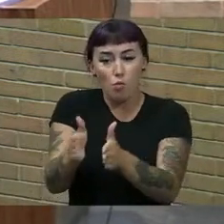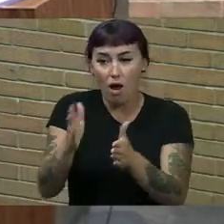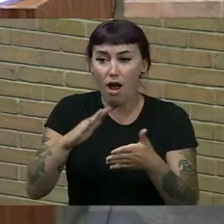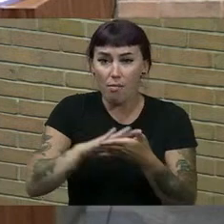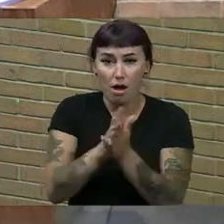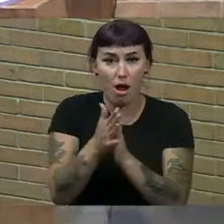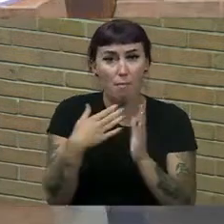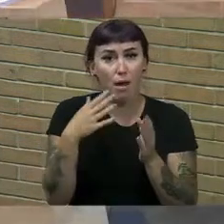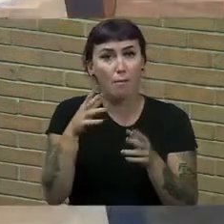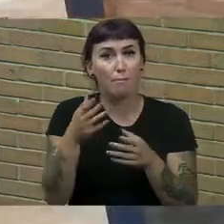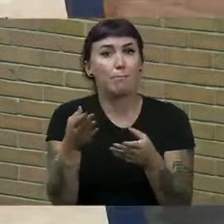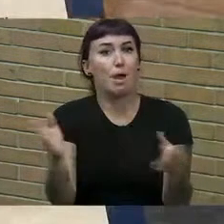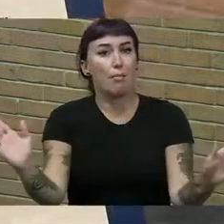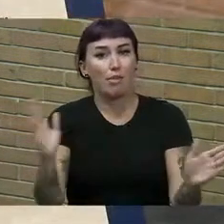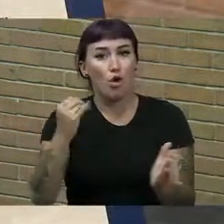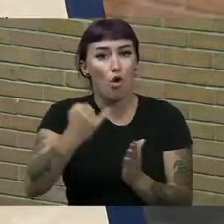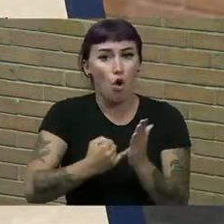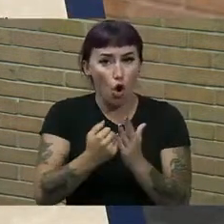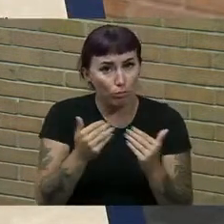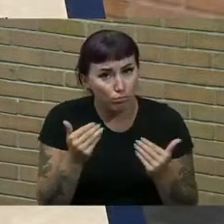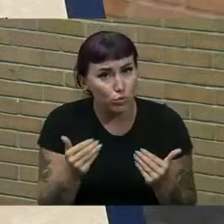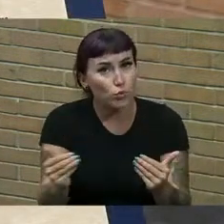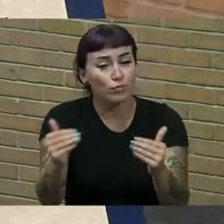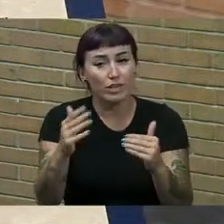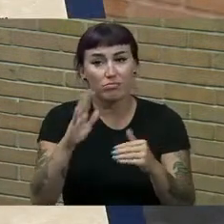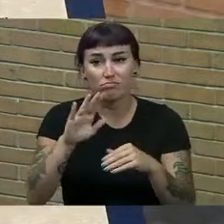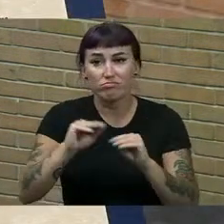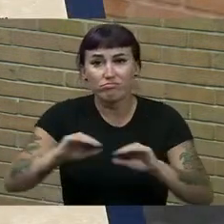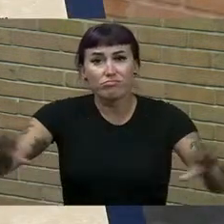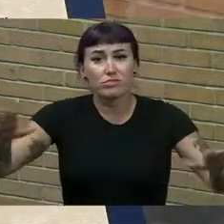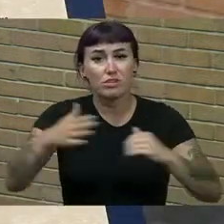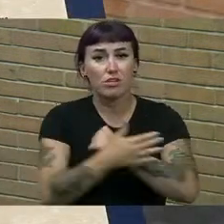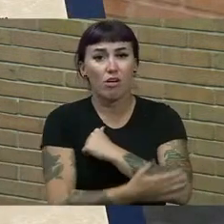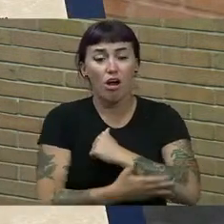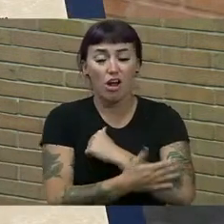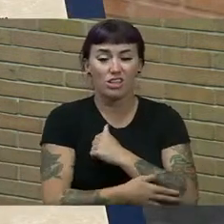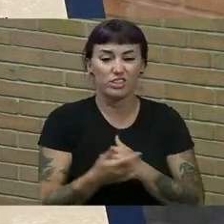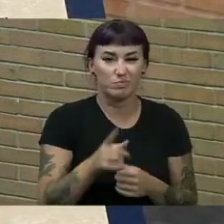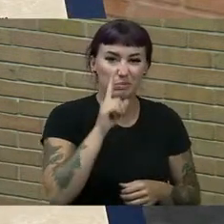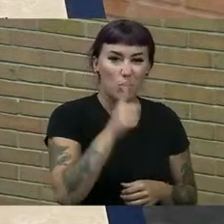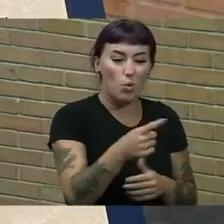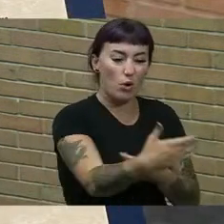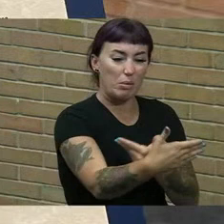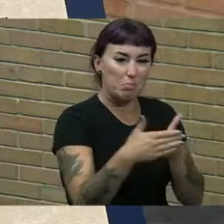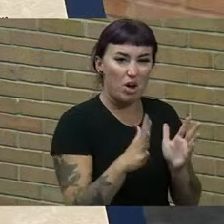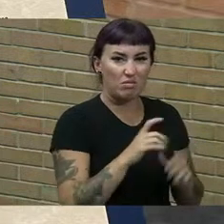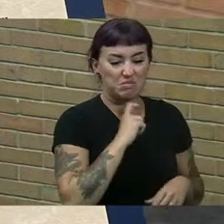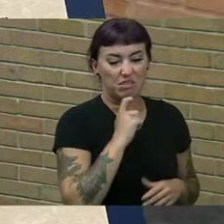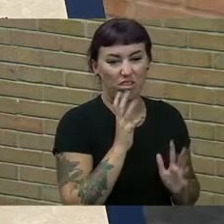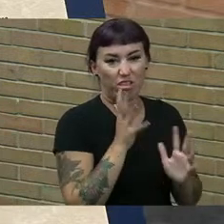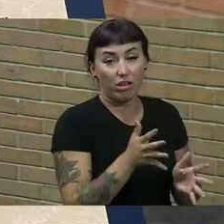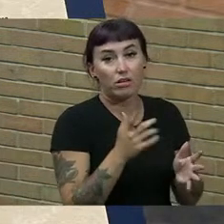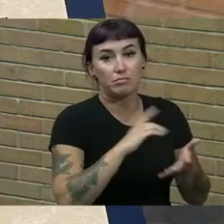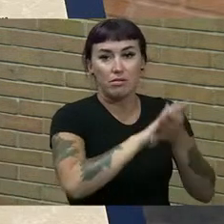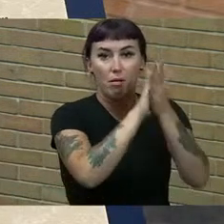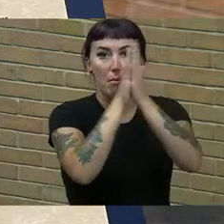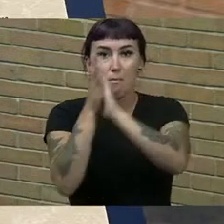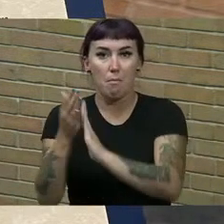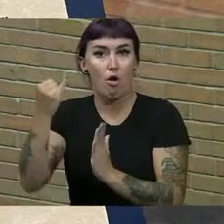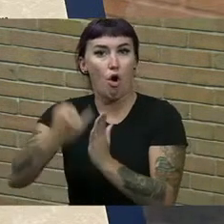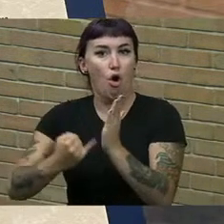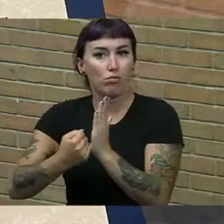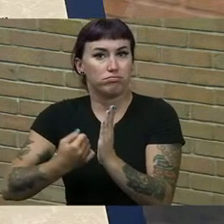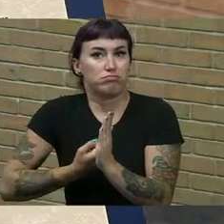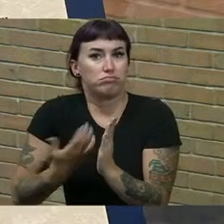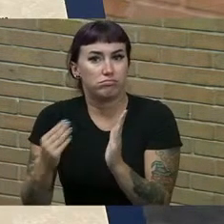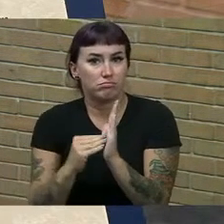the country, transforming bland rectangular boxes into vehicles of artistic expression.